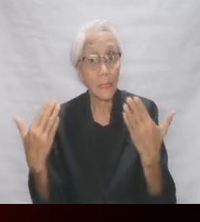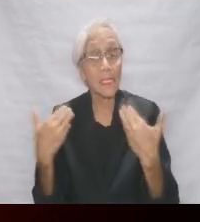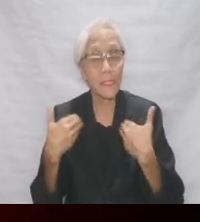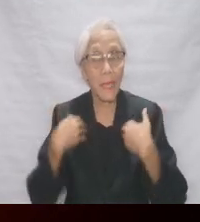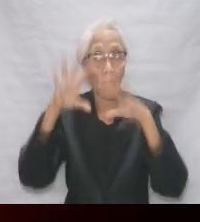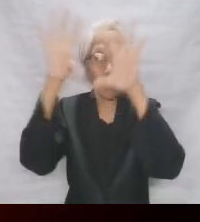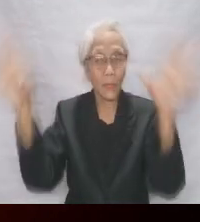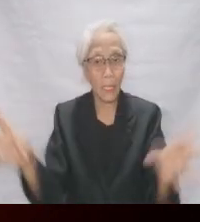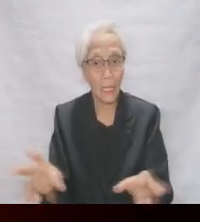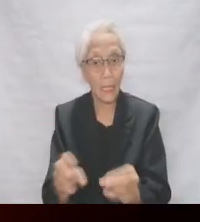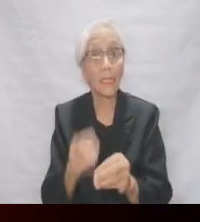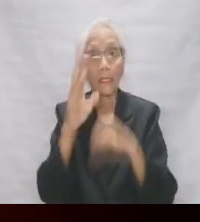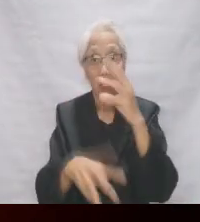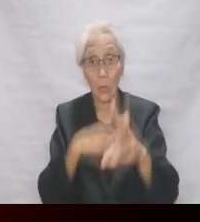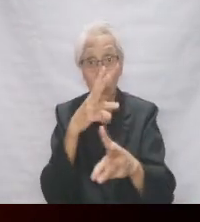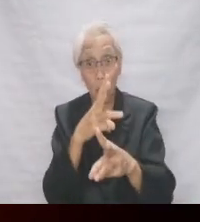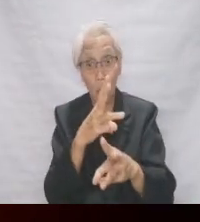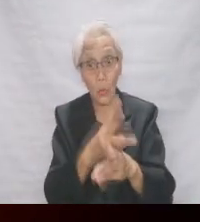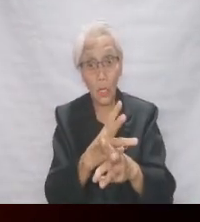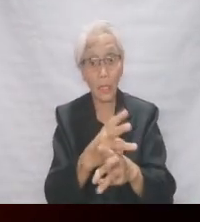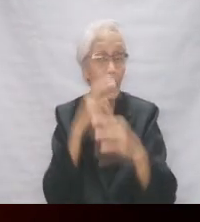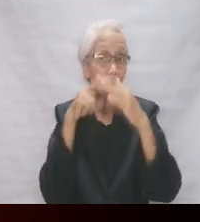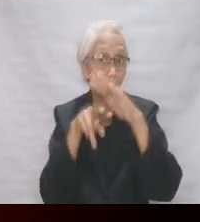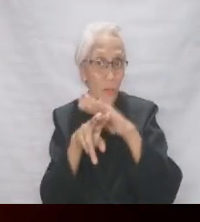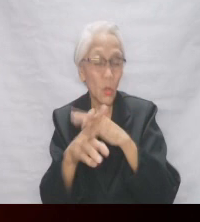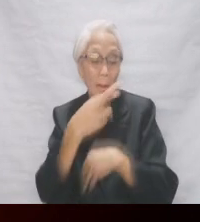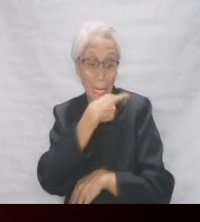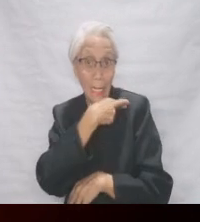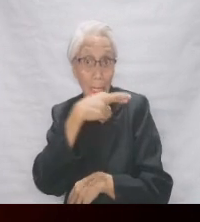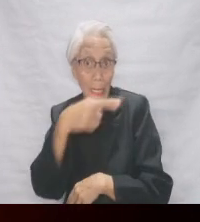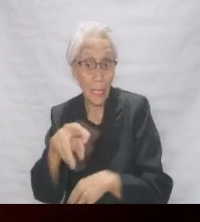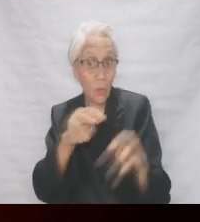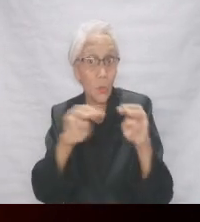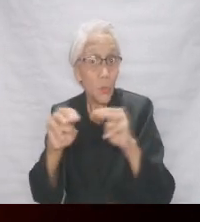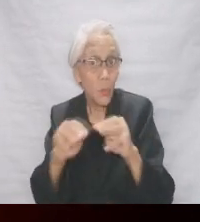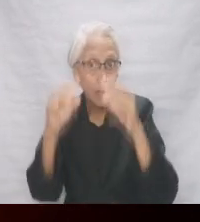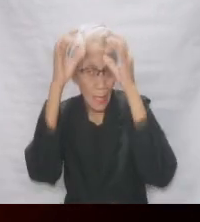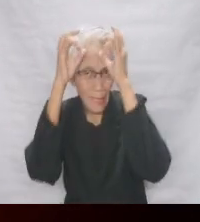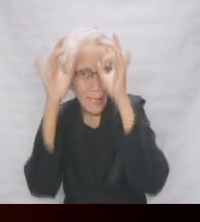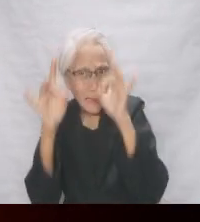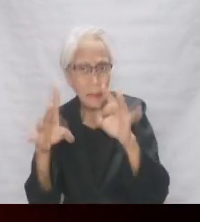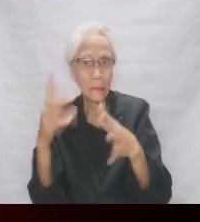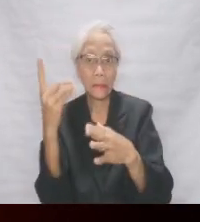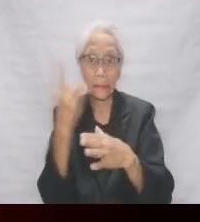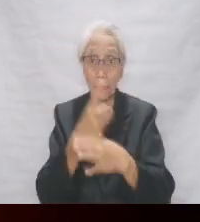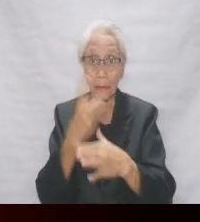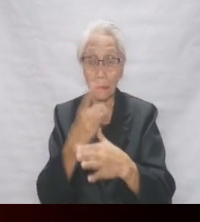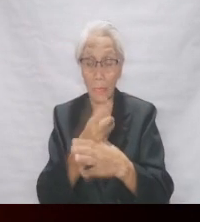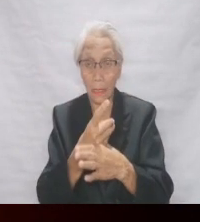pong totalitarian worldview ang mga religious movements na ito that are dangerous and